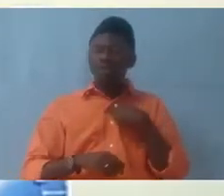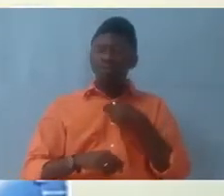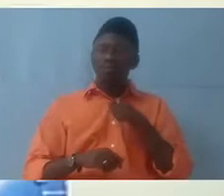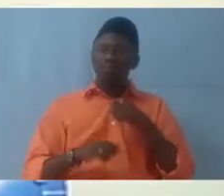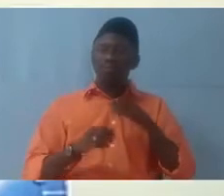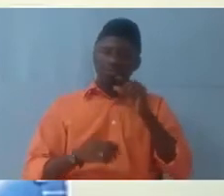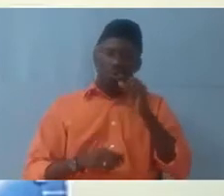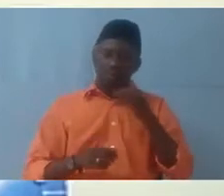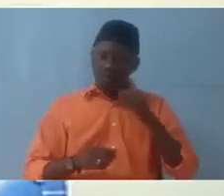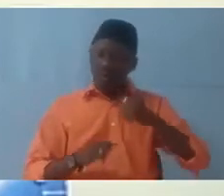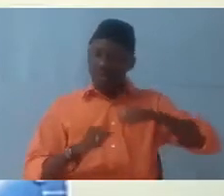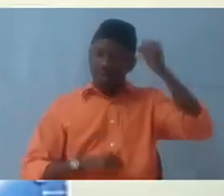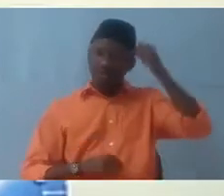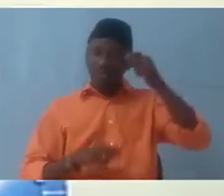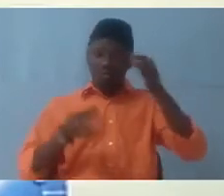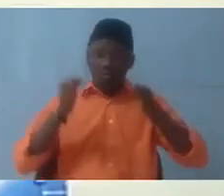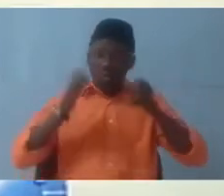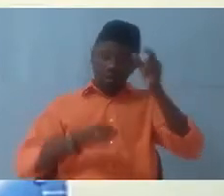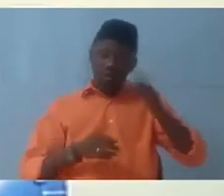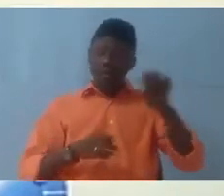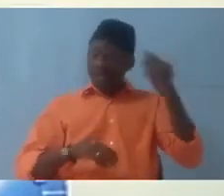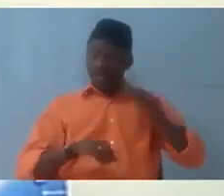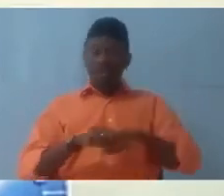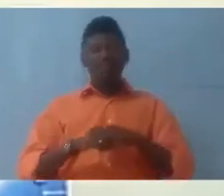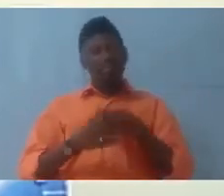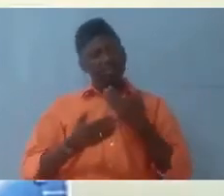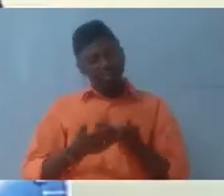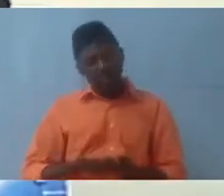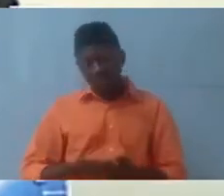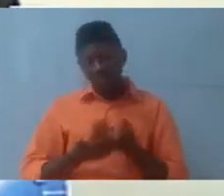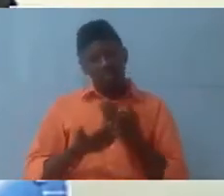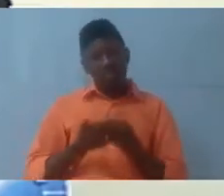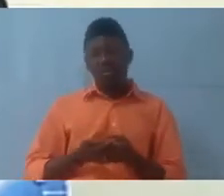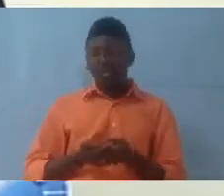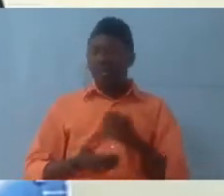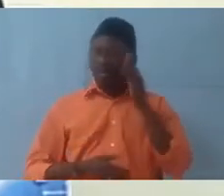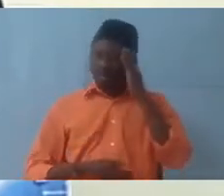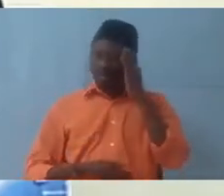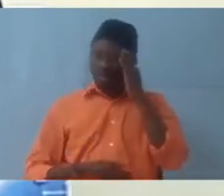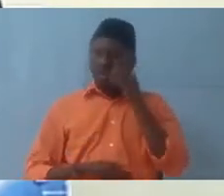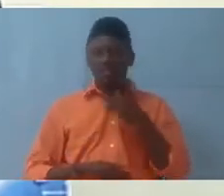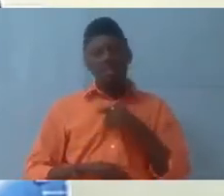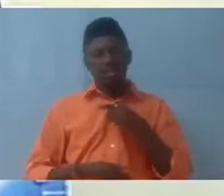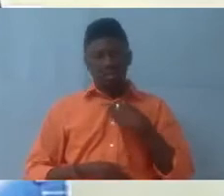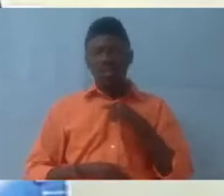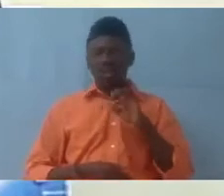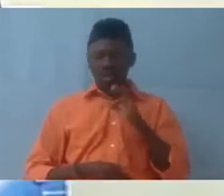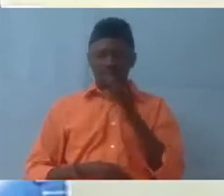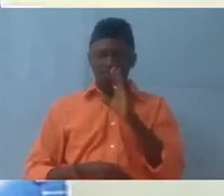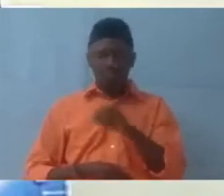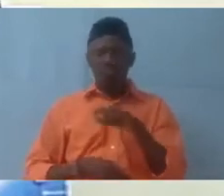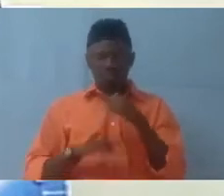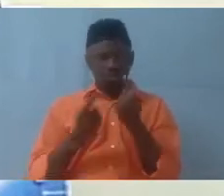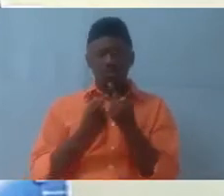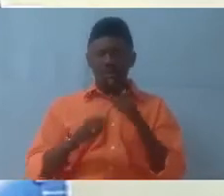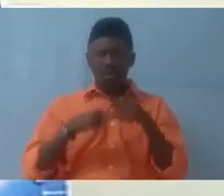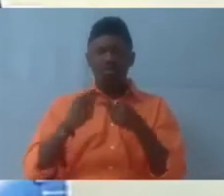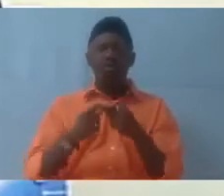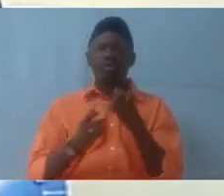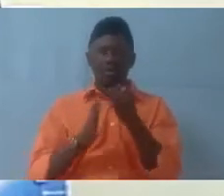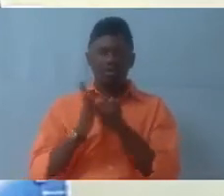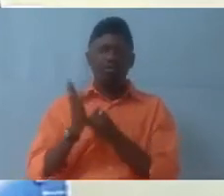at the time would plead to him and then inform him that they know he can do something about it waaw li moy jamono bi nga xamné ni yenn